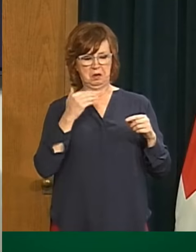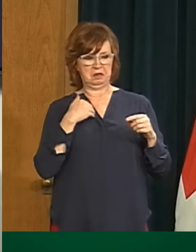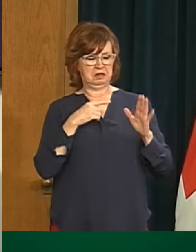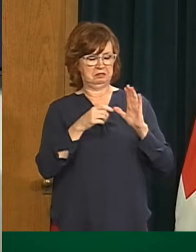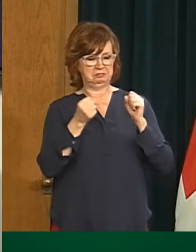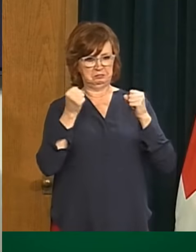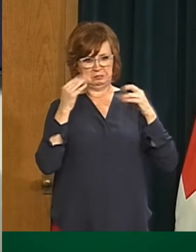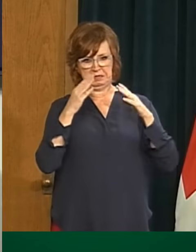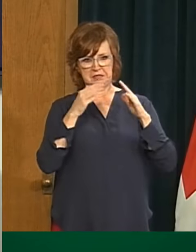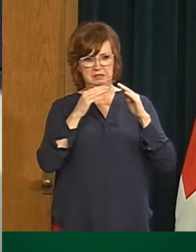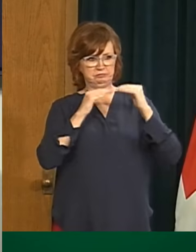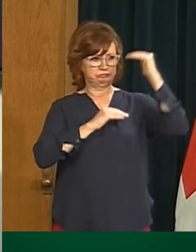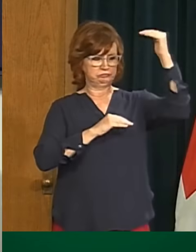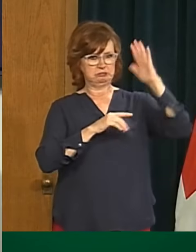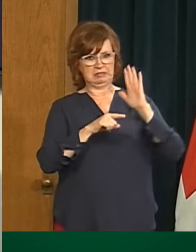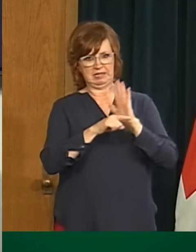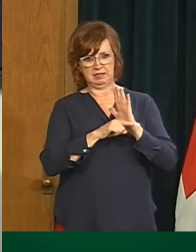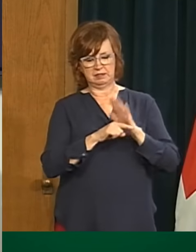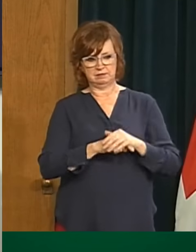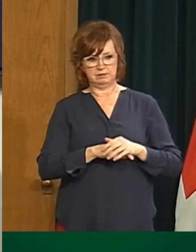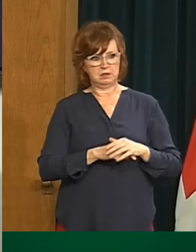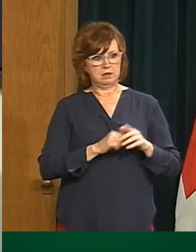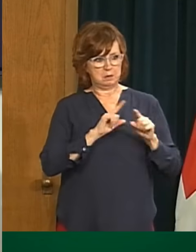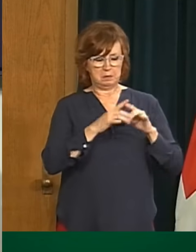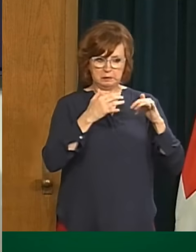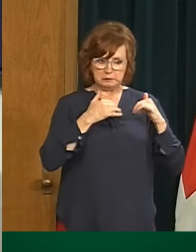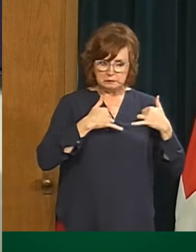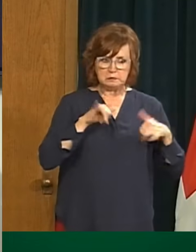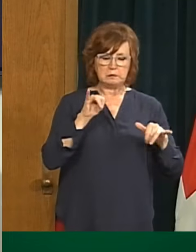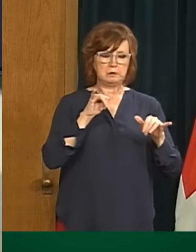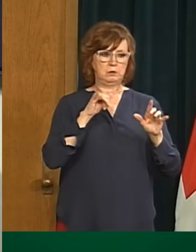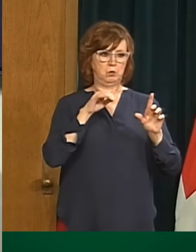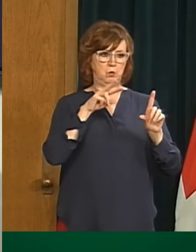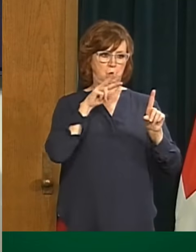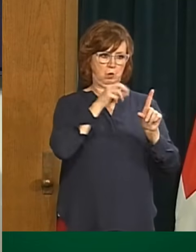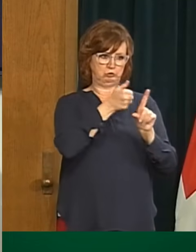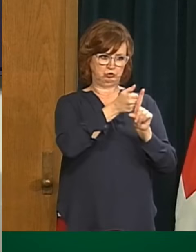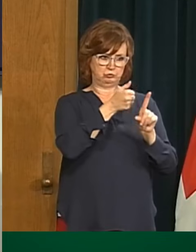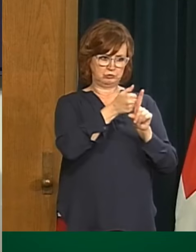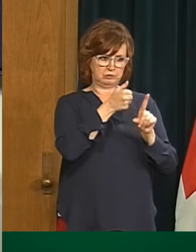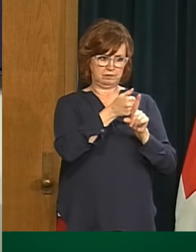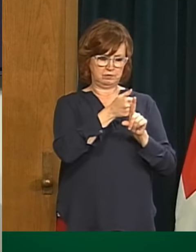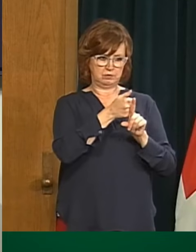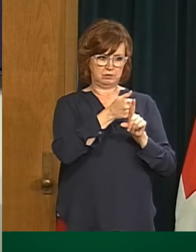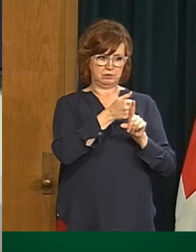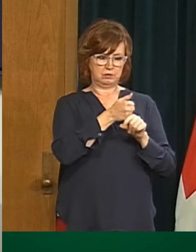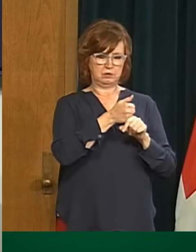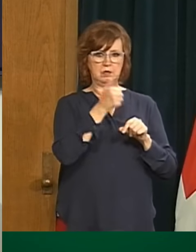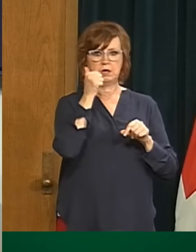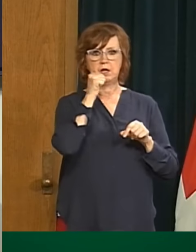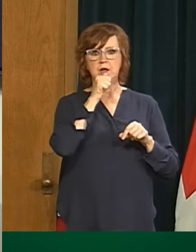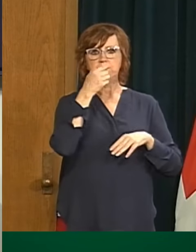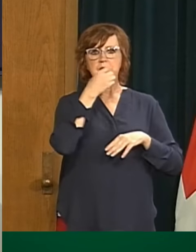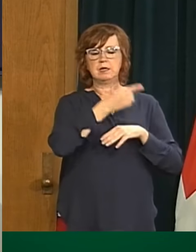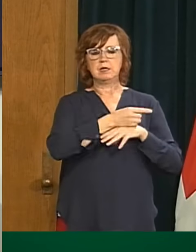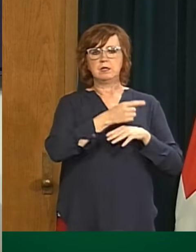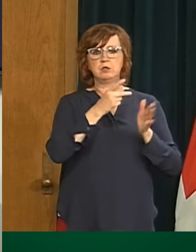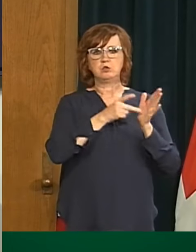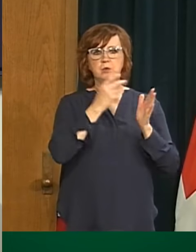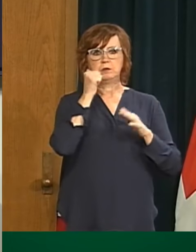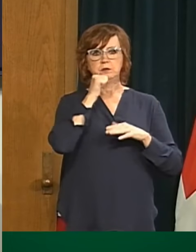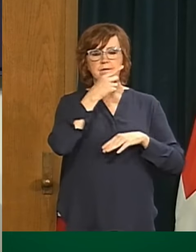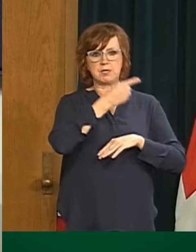return to the workplace with self-monitoring, which is what all staff are asked to do 2 times a day because we're healthcare